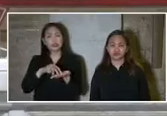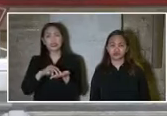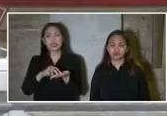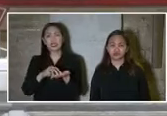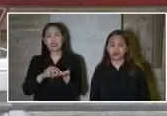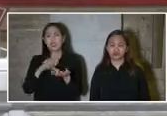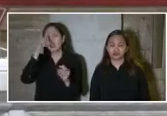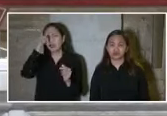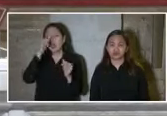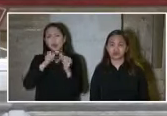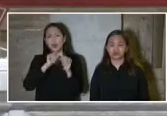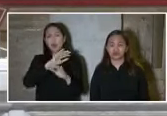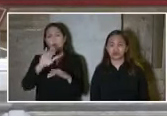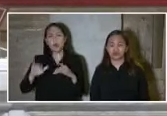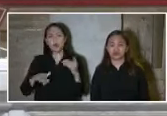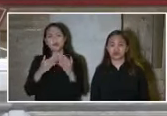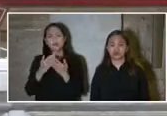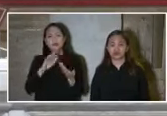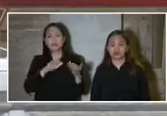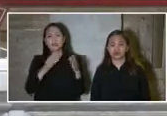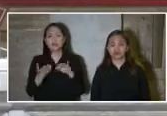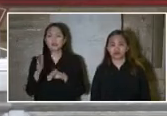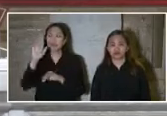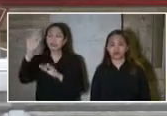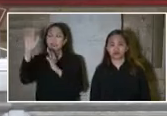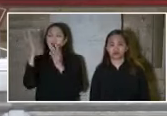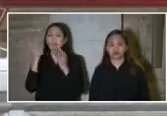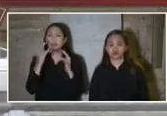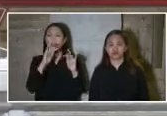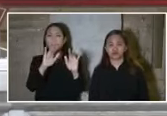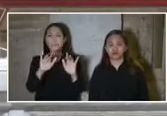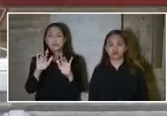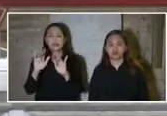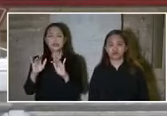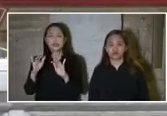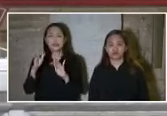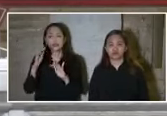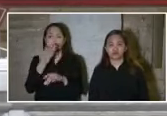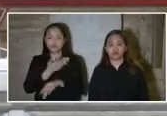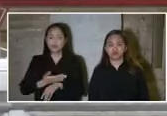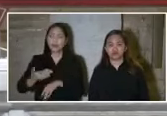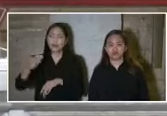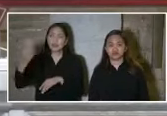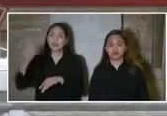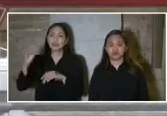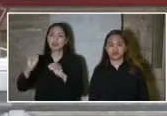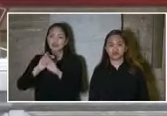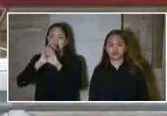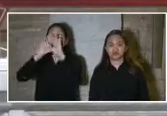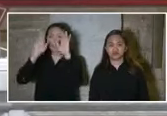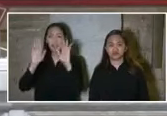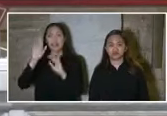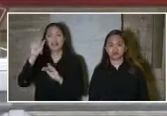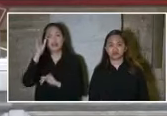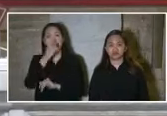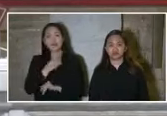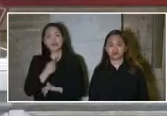and all who have died in your mercy. Welcome them into the light of your